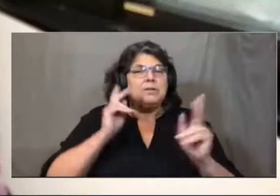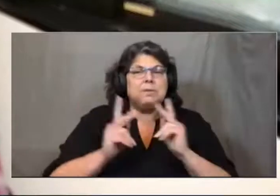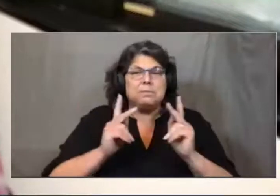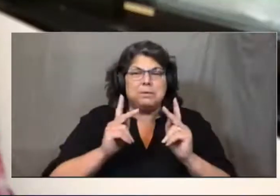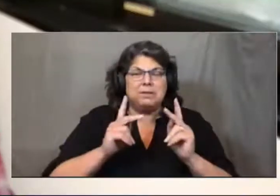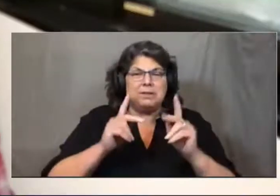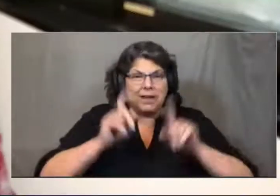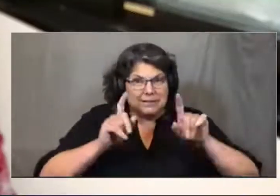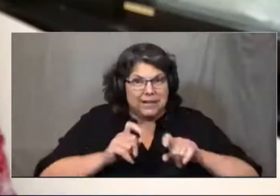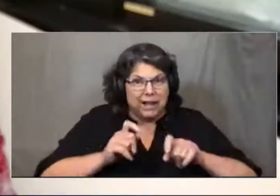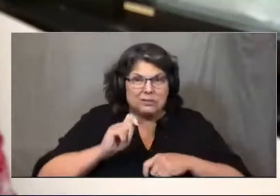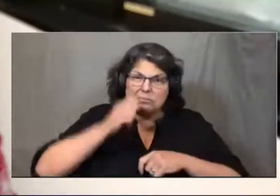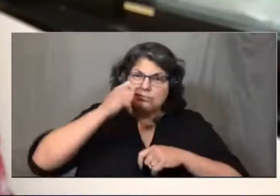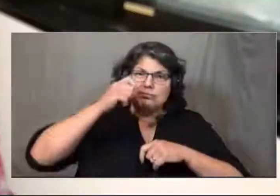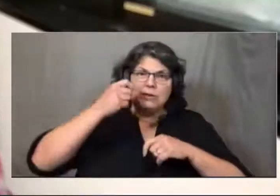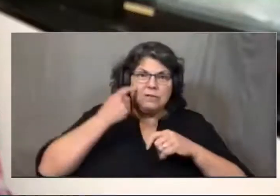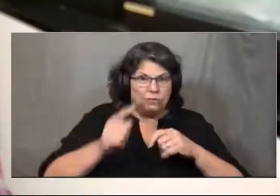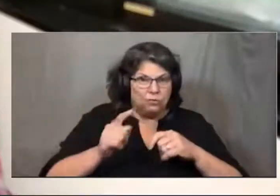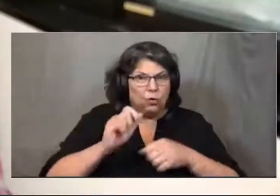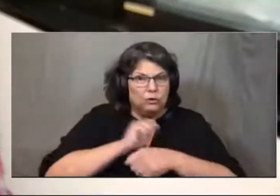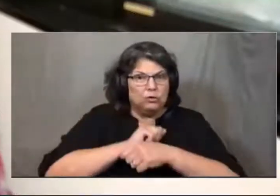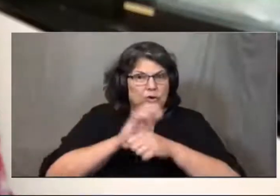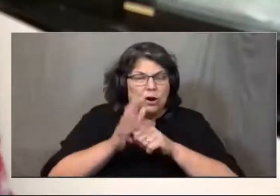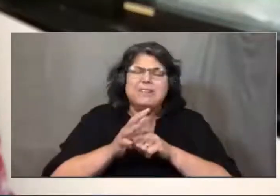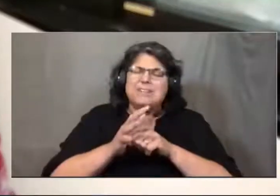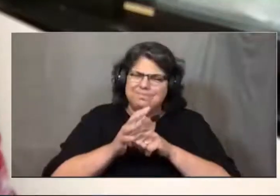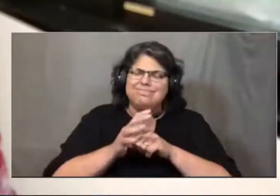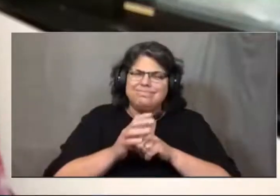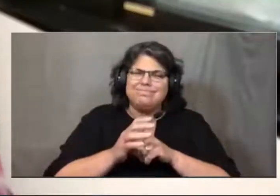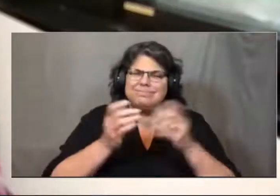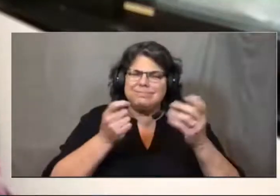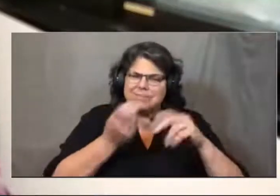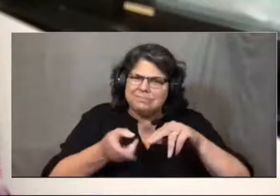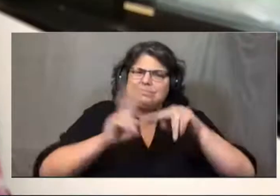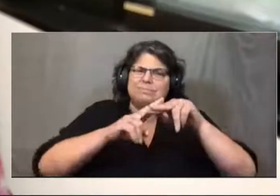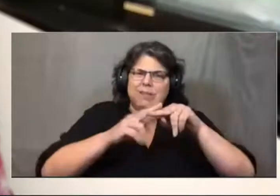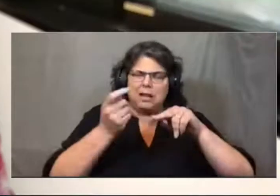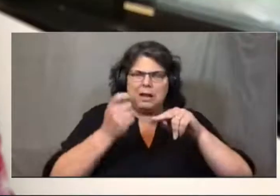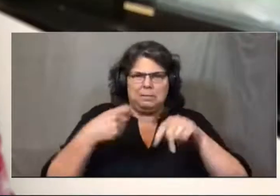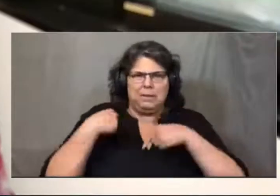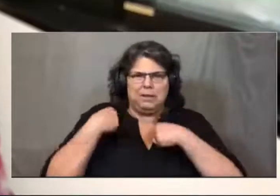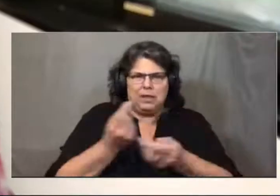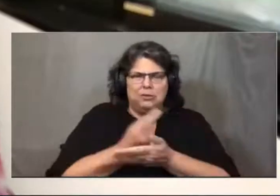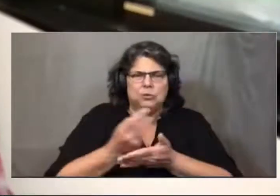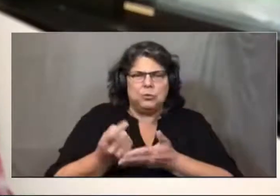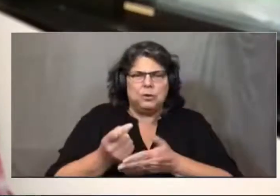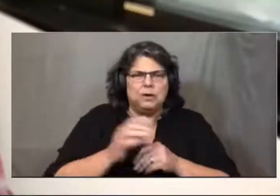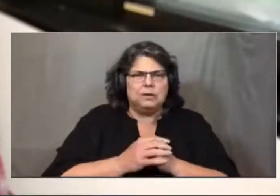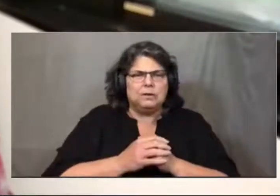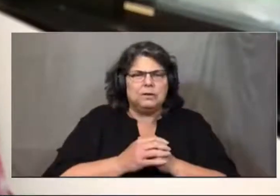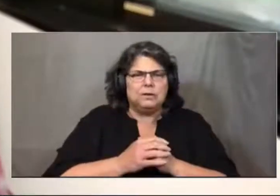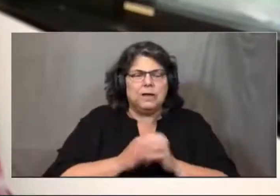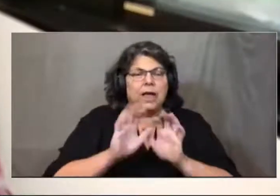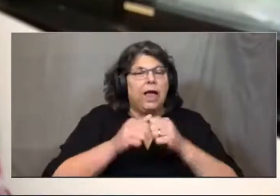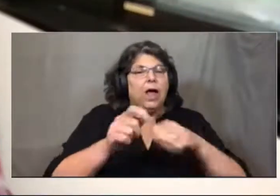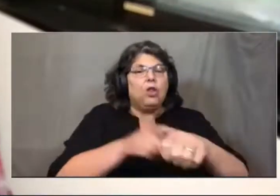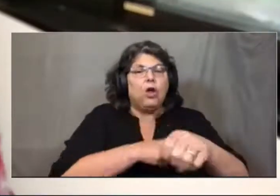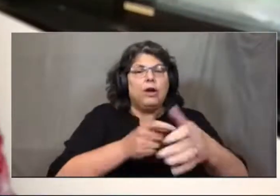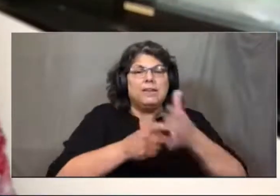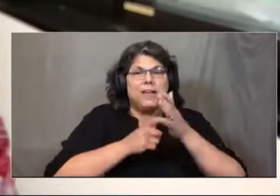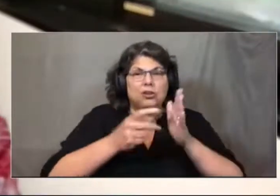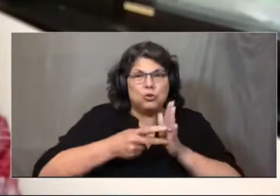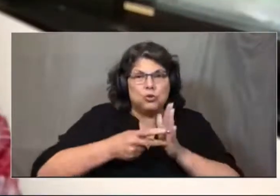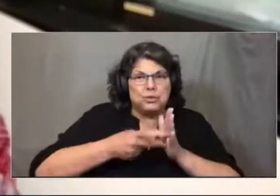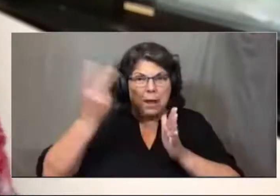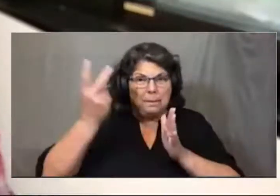bit to 3.16 compared to a week ago. Interestingly, our doubling time is actually slowly creeping up, which is